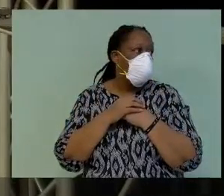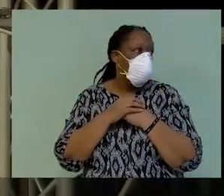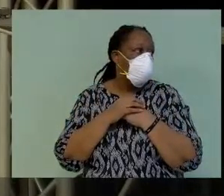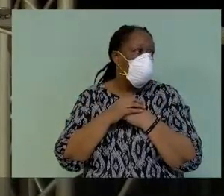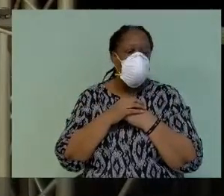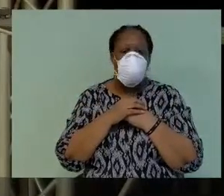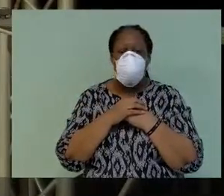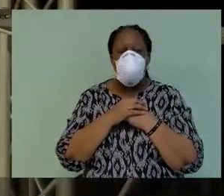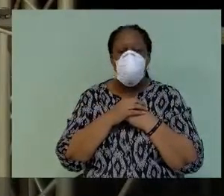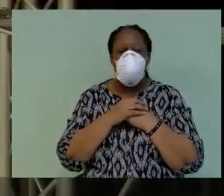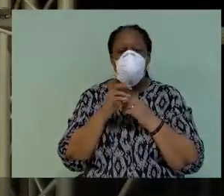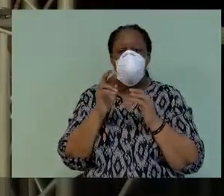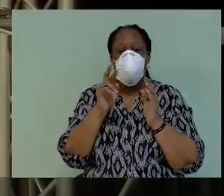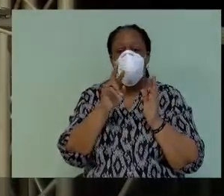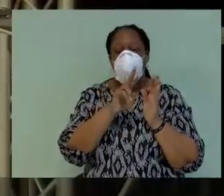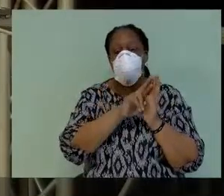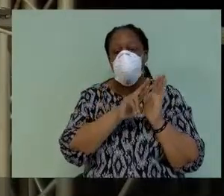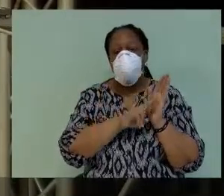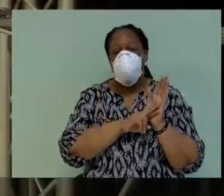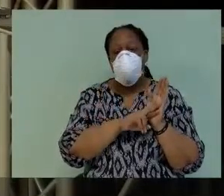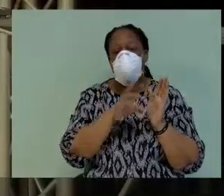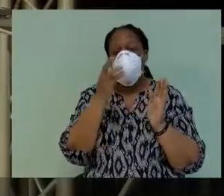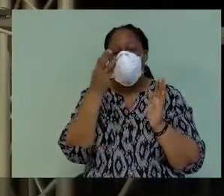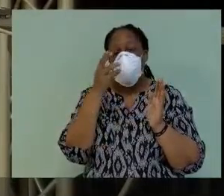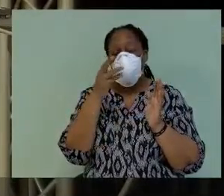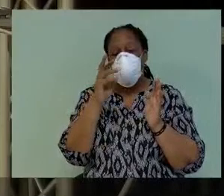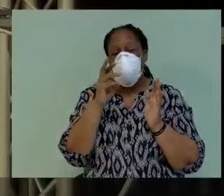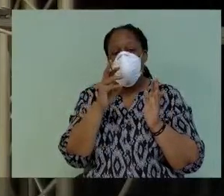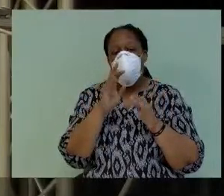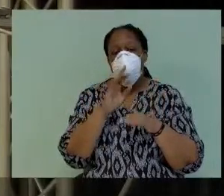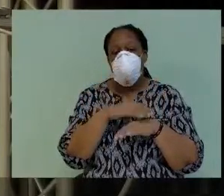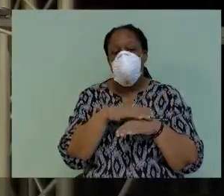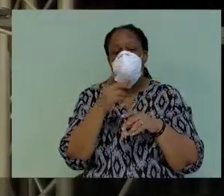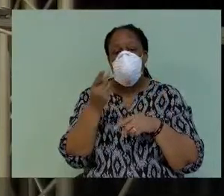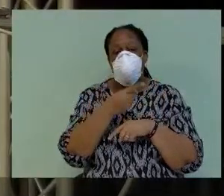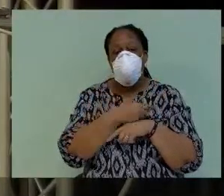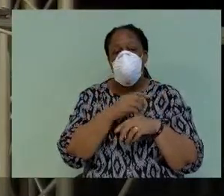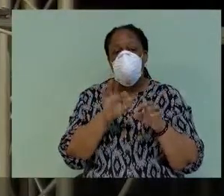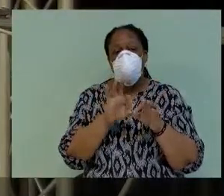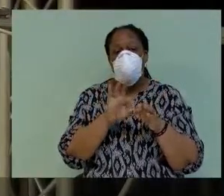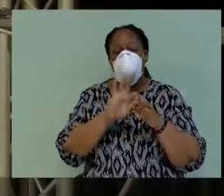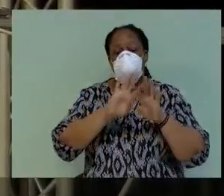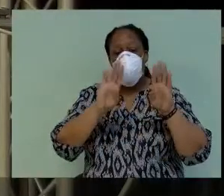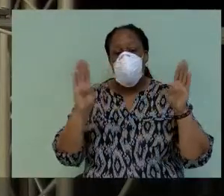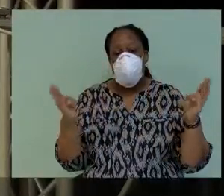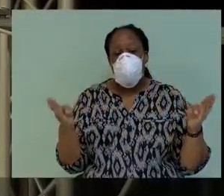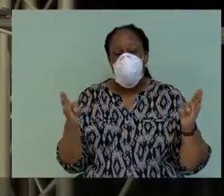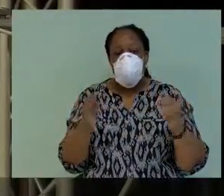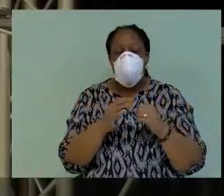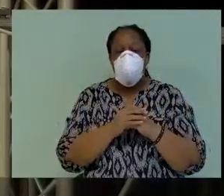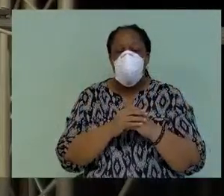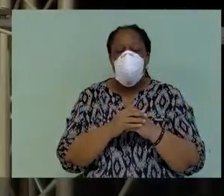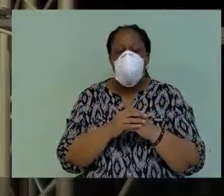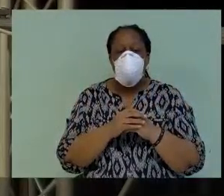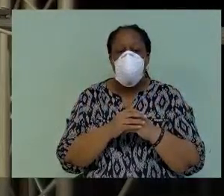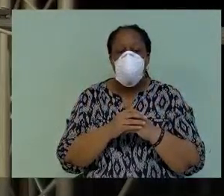Section 16, exemption for days of limited operation, subsection 8